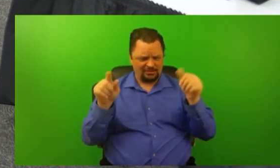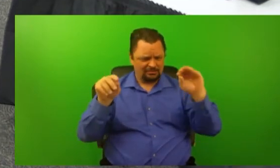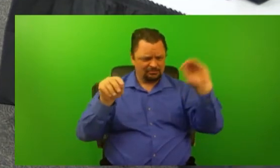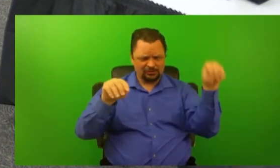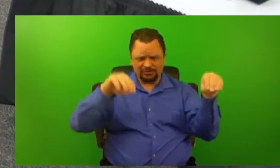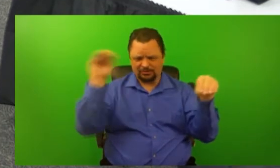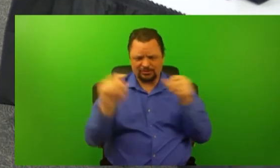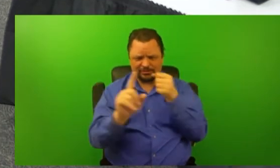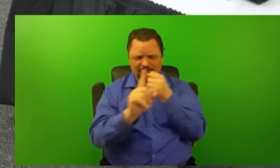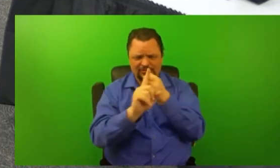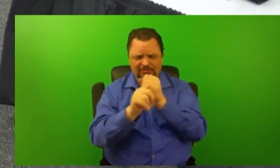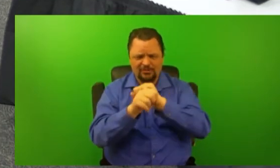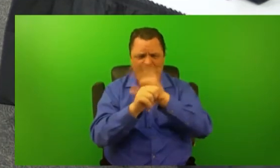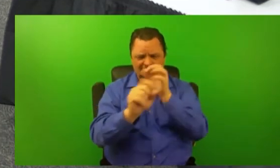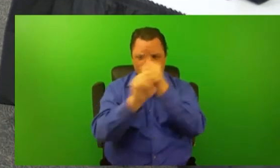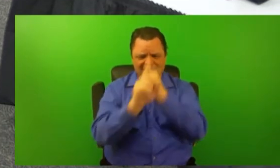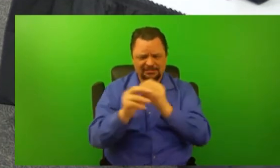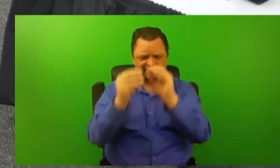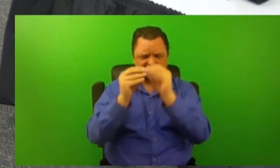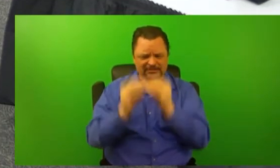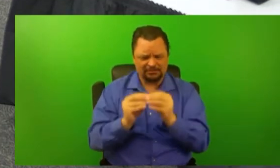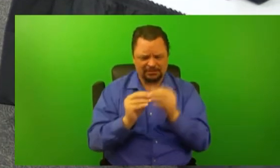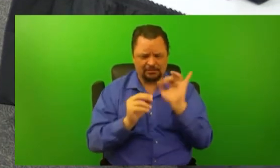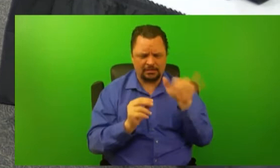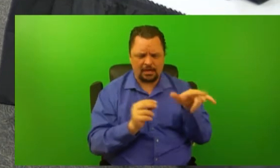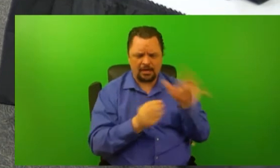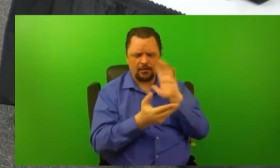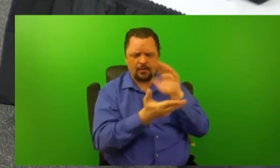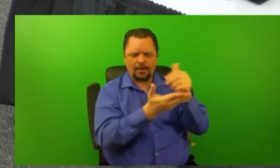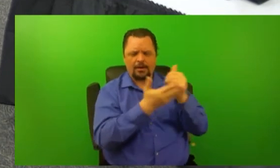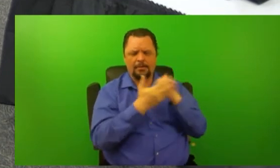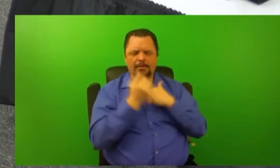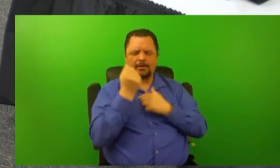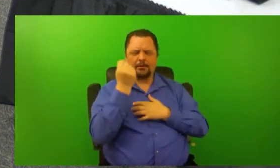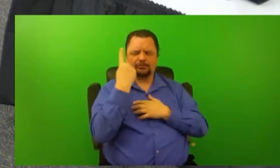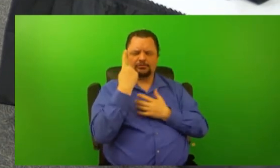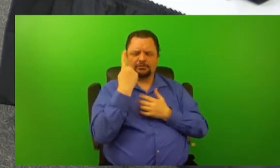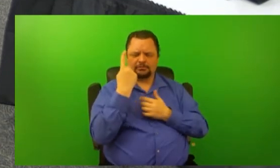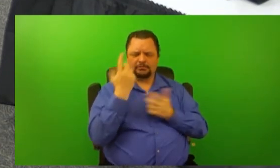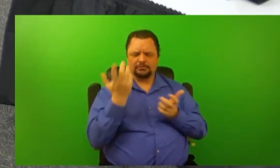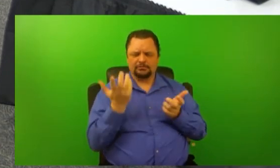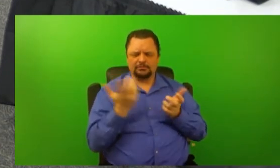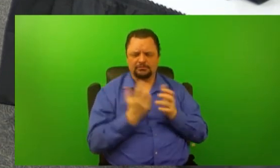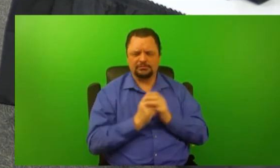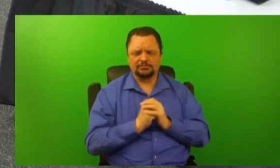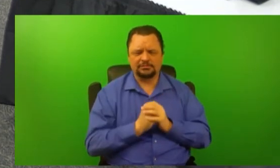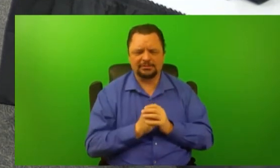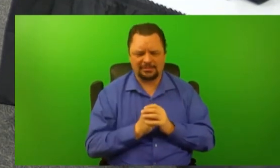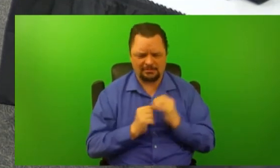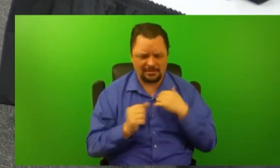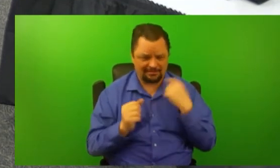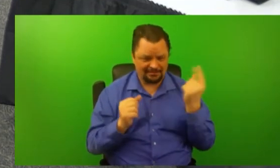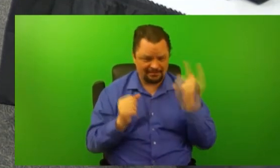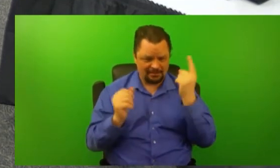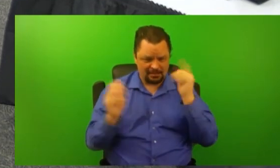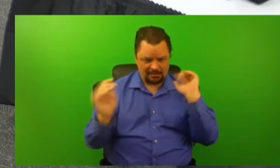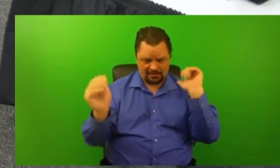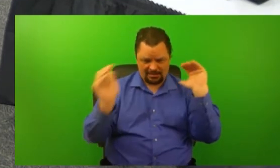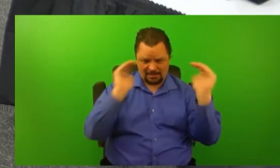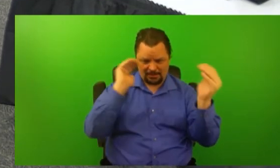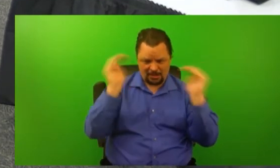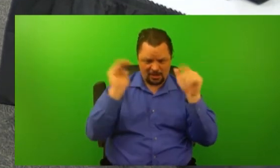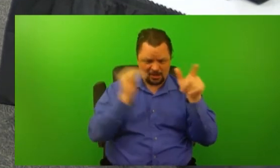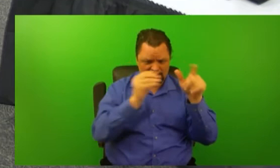understand that if we're not just, to have something to compare it to. Does that make sense? My question, like to include on